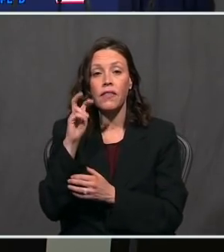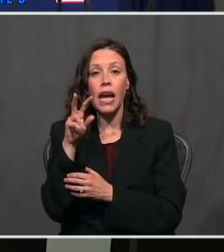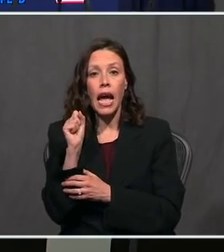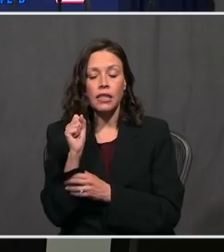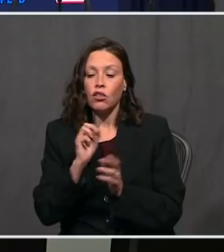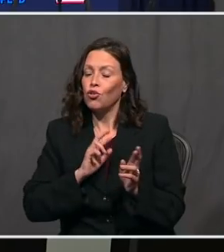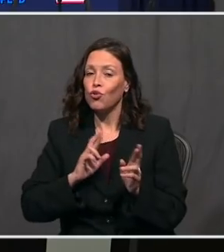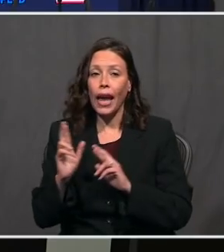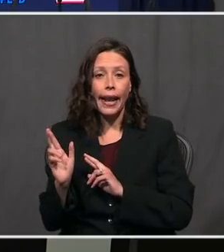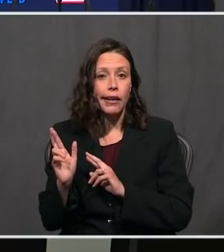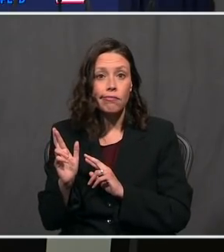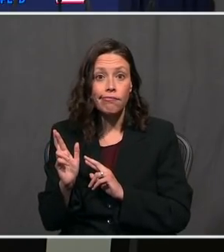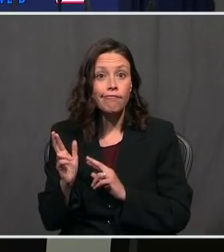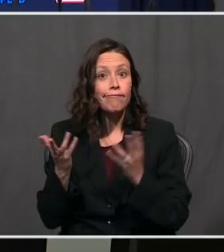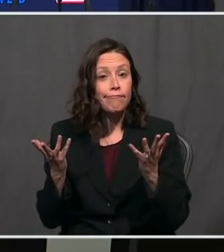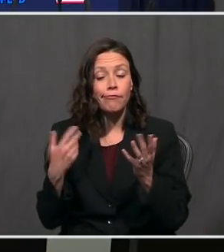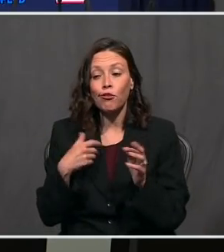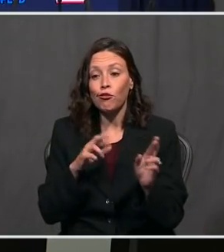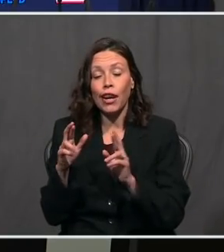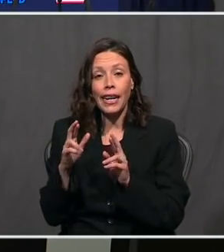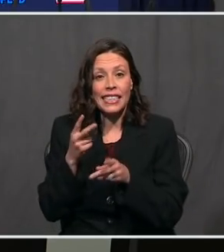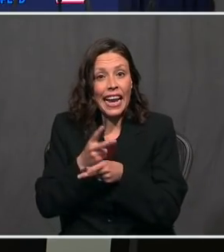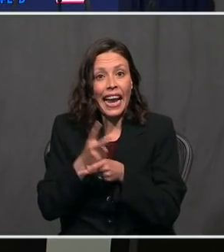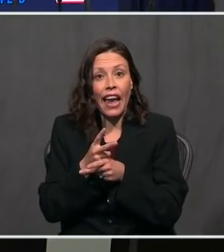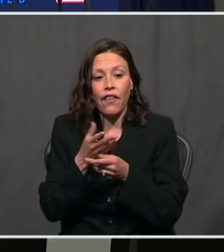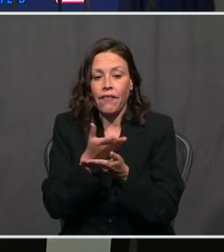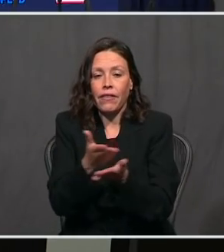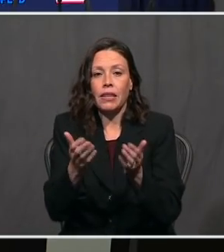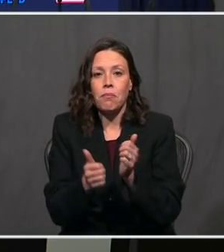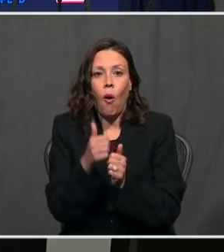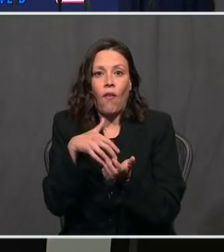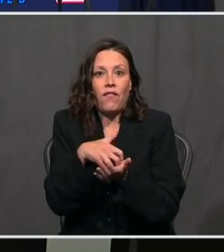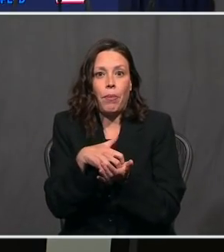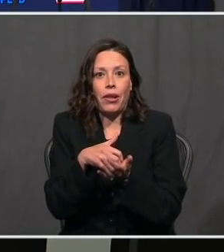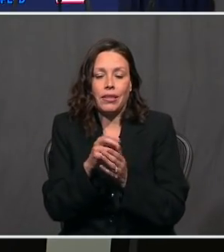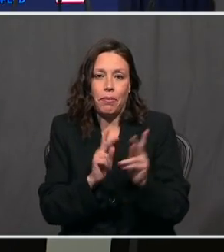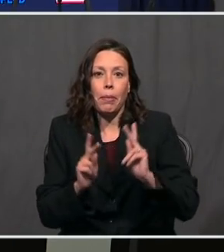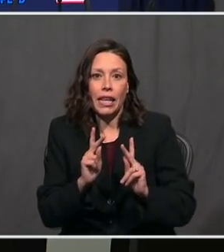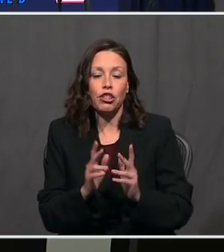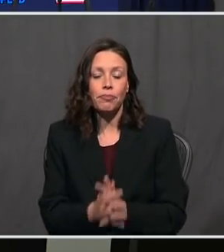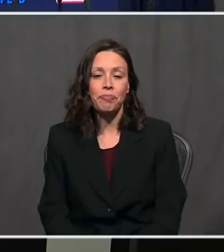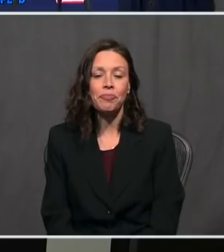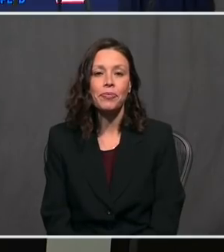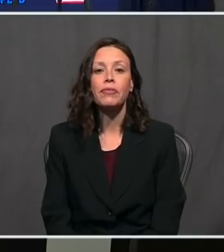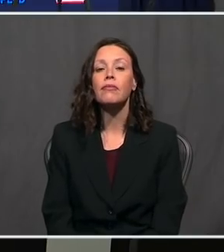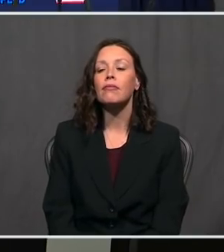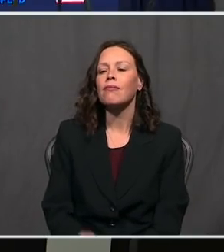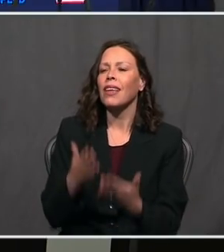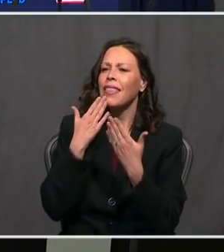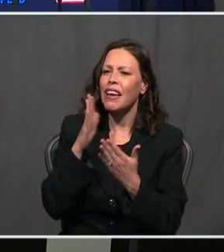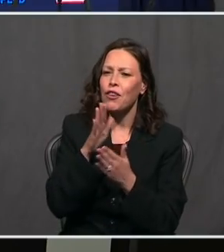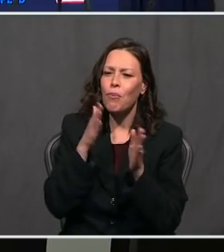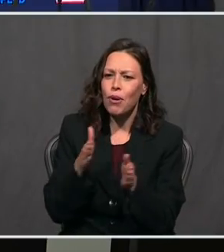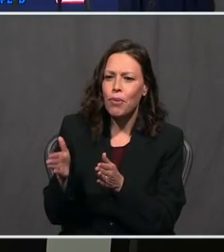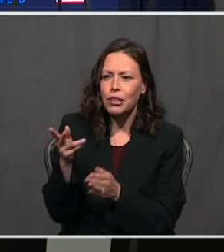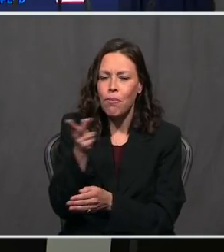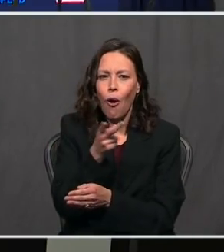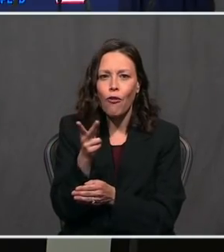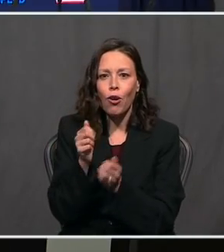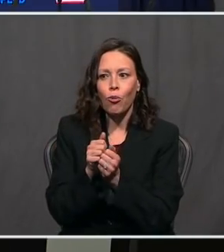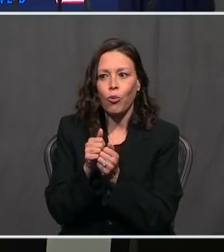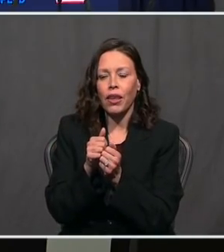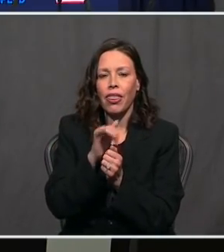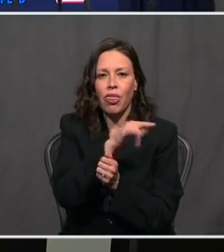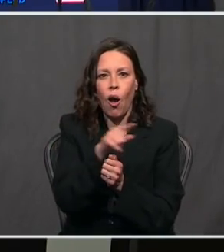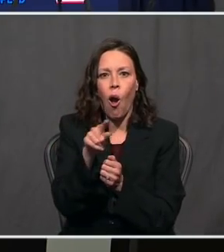is ready, and we're ready to take care of this most vulnerable part of our population. Well, thanks for all the preparation you guys have done with the long-term